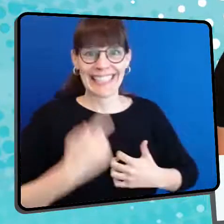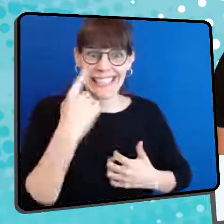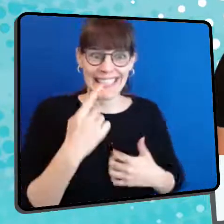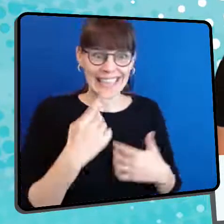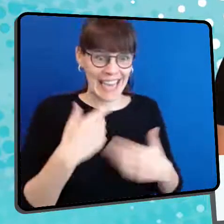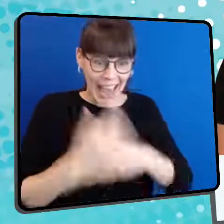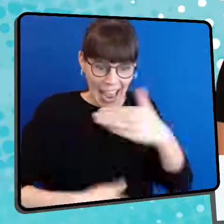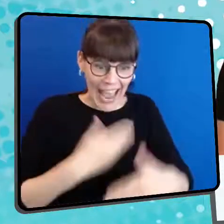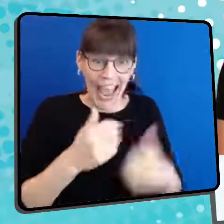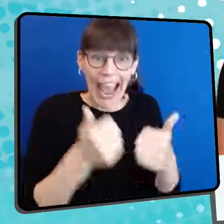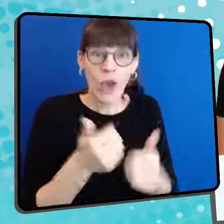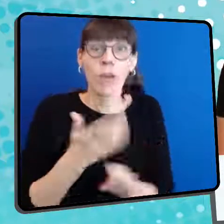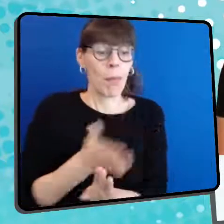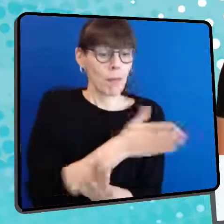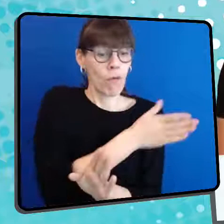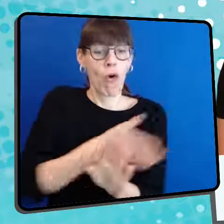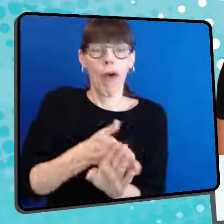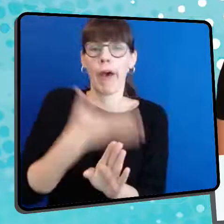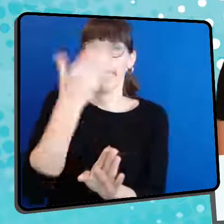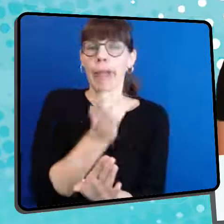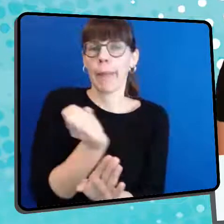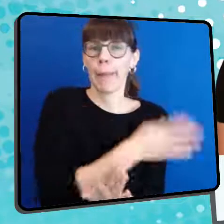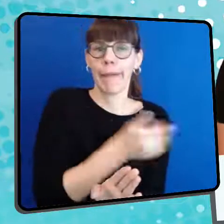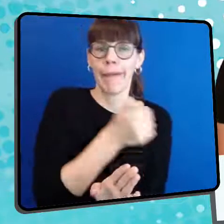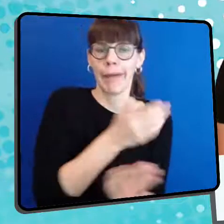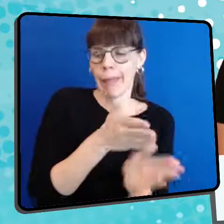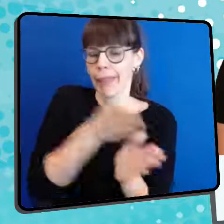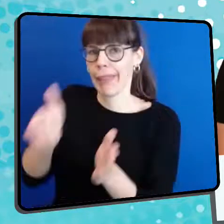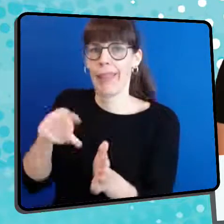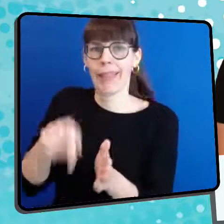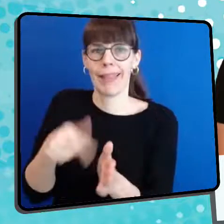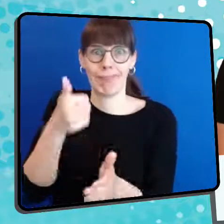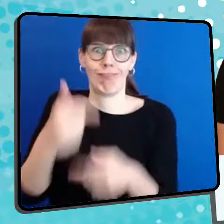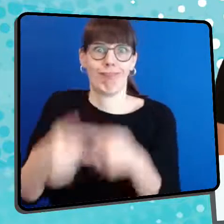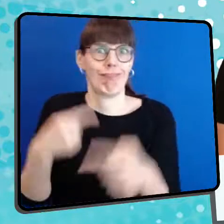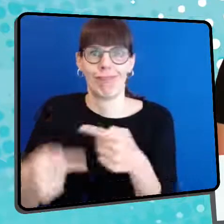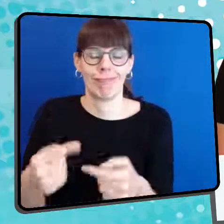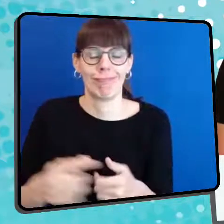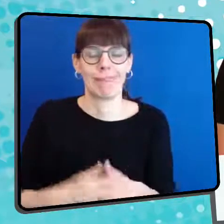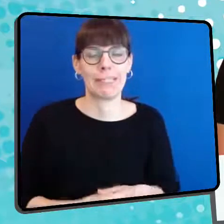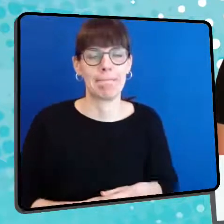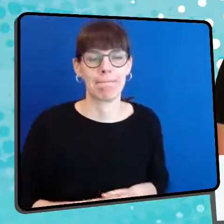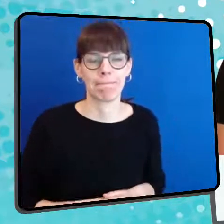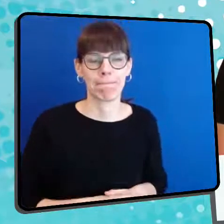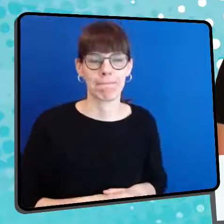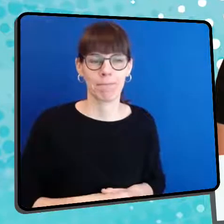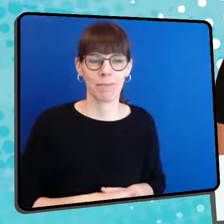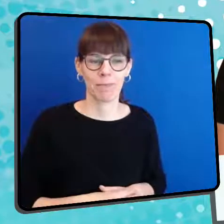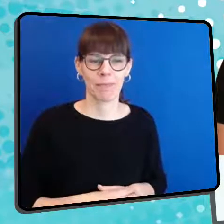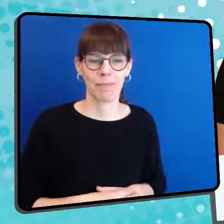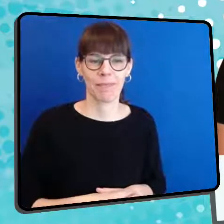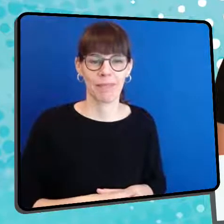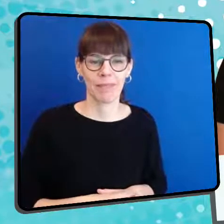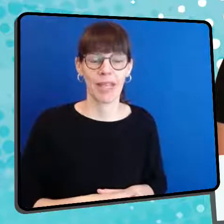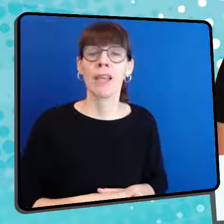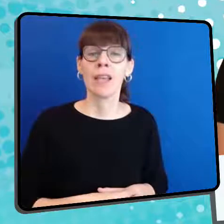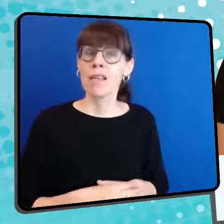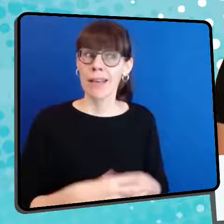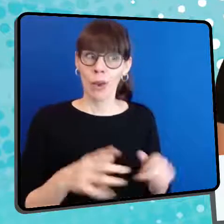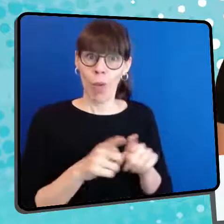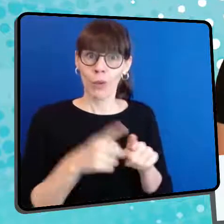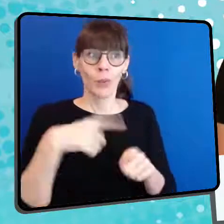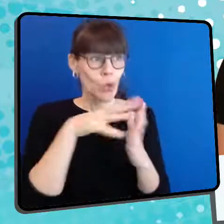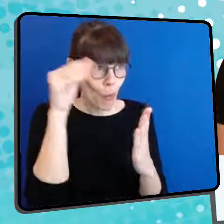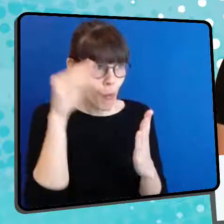fine. And also, we get better at this. I've seen some pretty great developments in